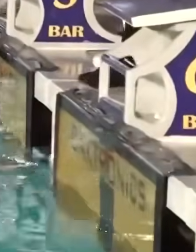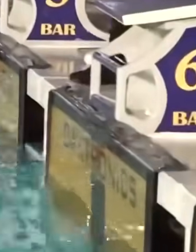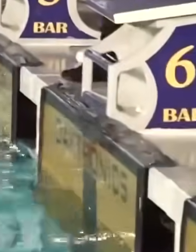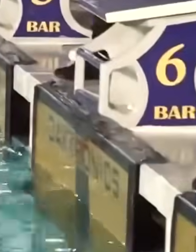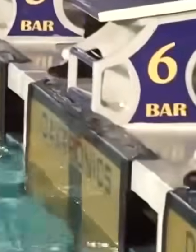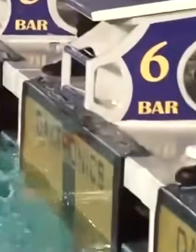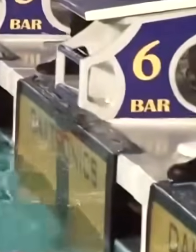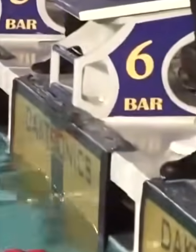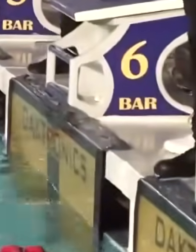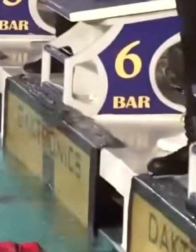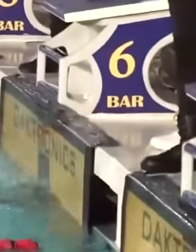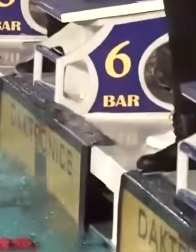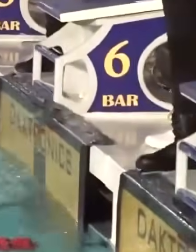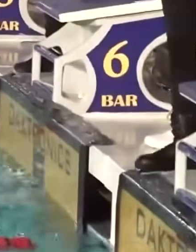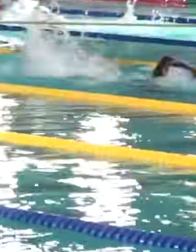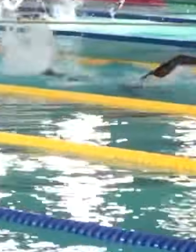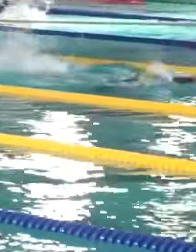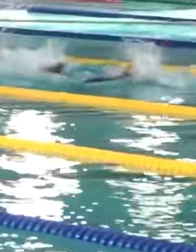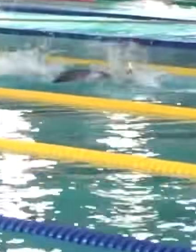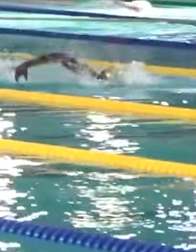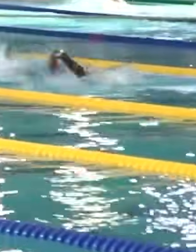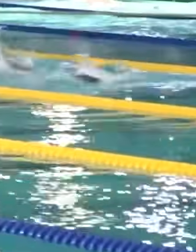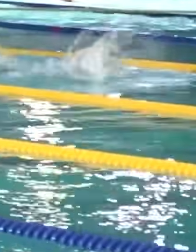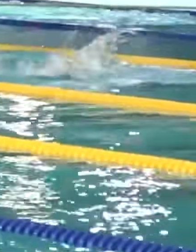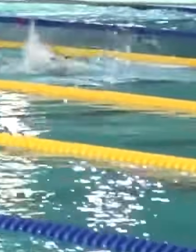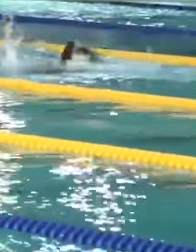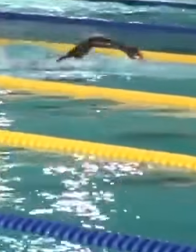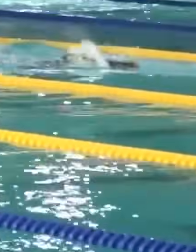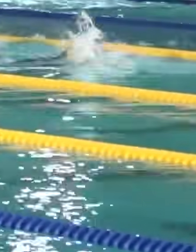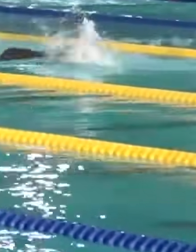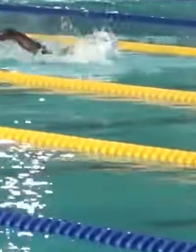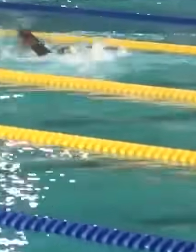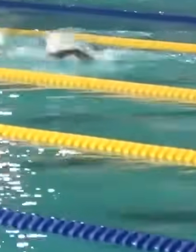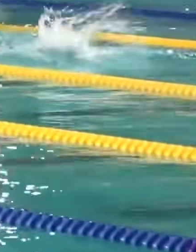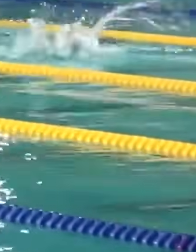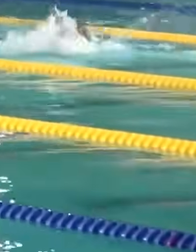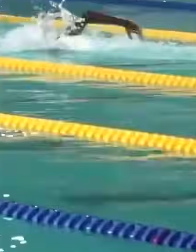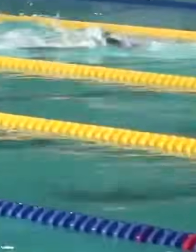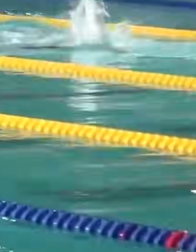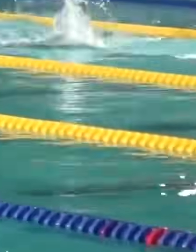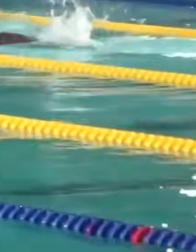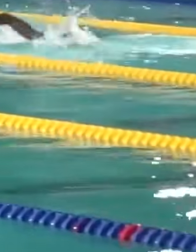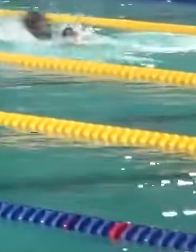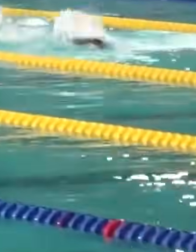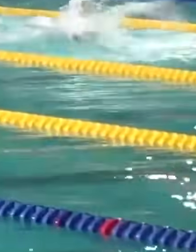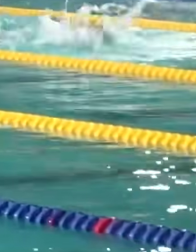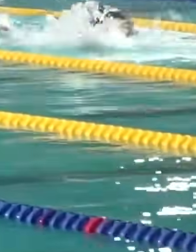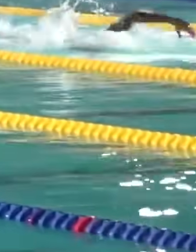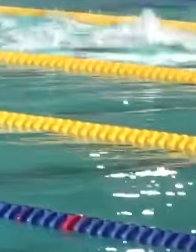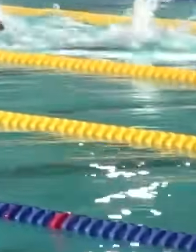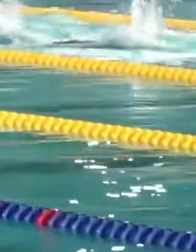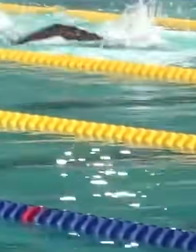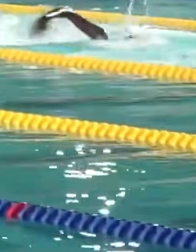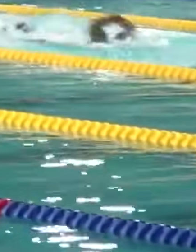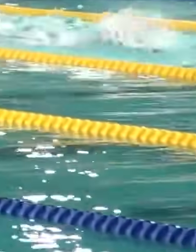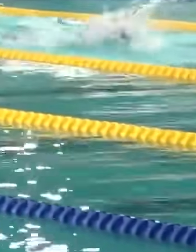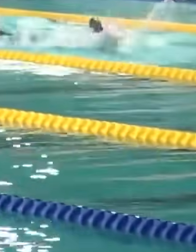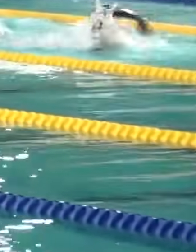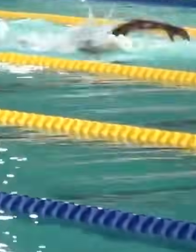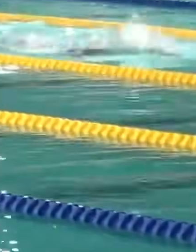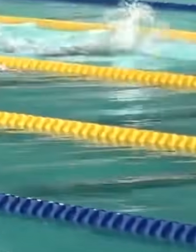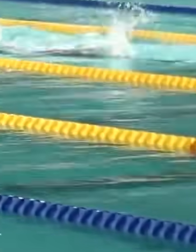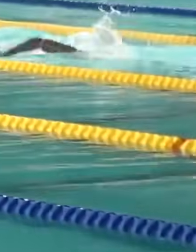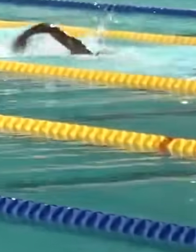4 minutes 56.66. Into the water for the boys 11 and over now. Heat number 2, Michael Sobers of